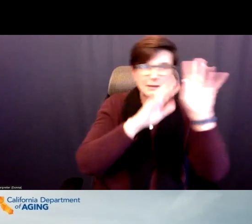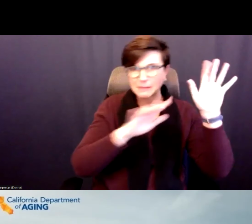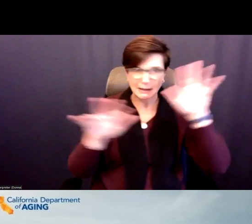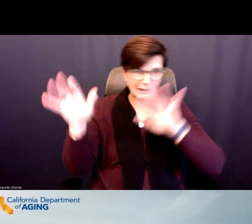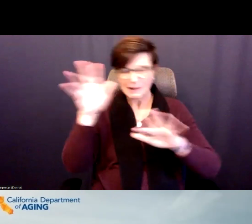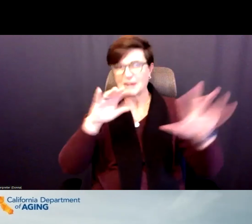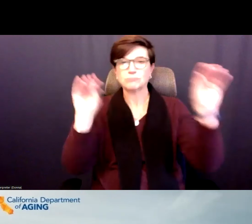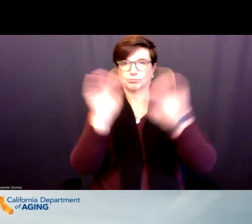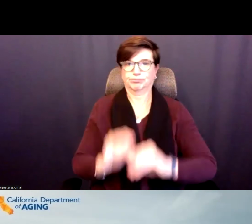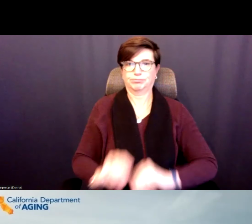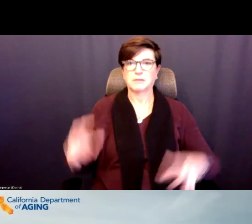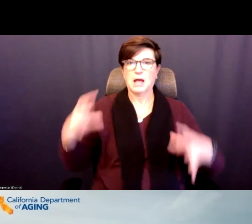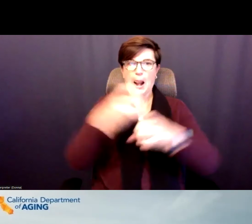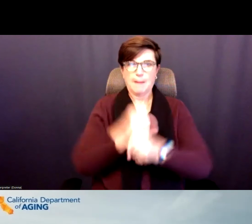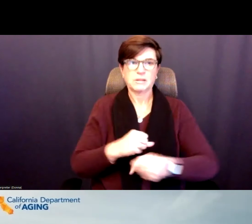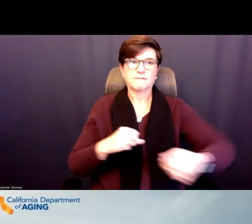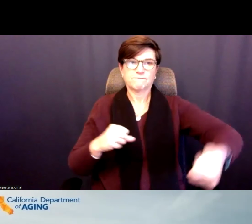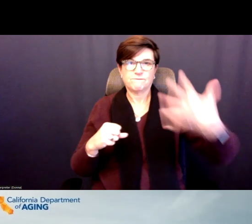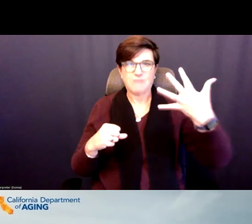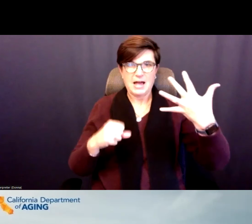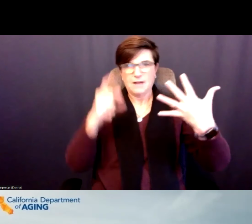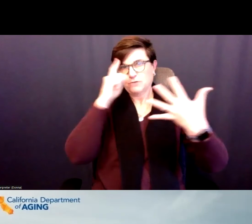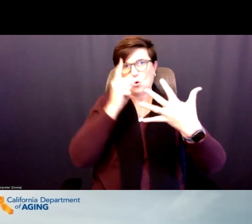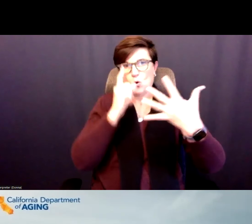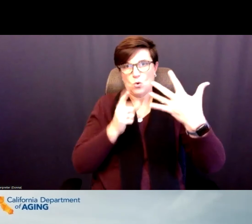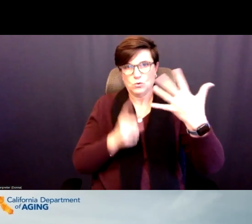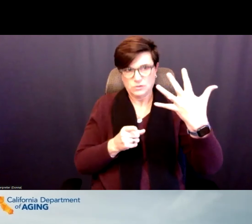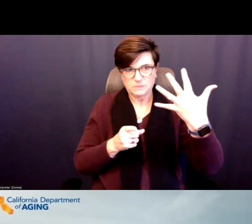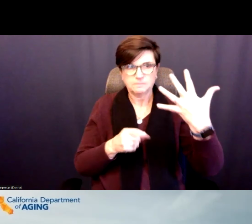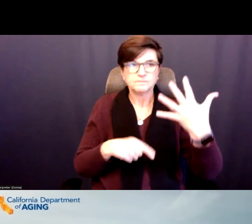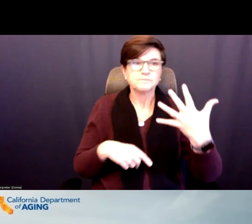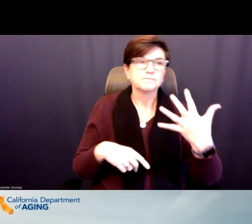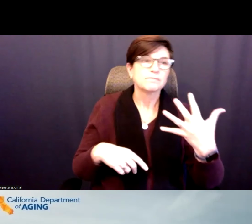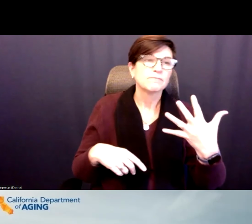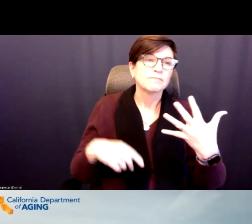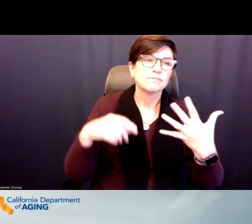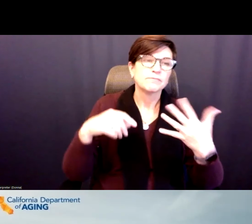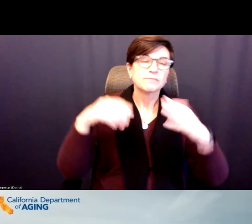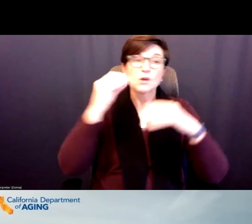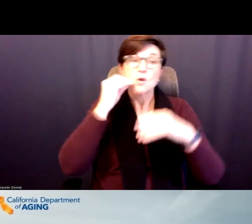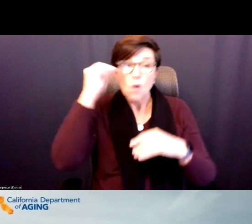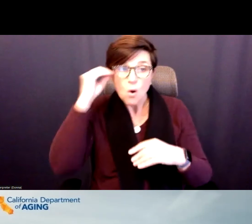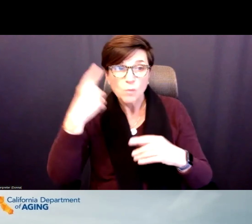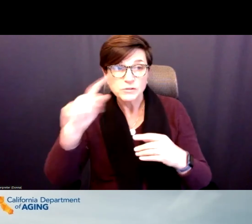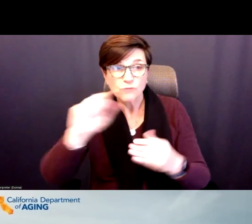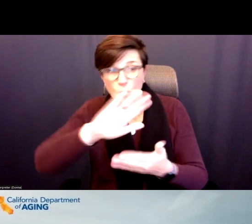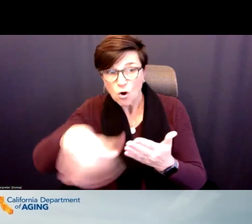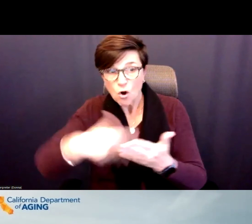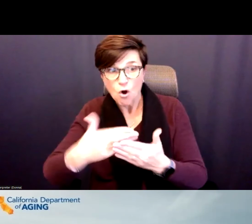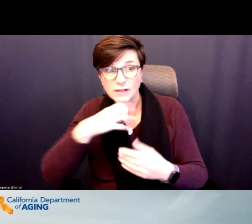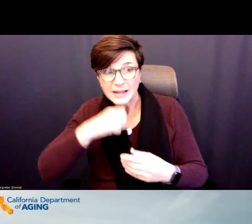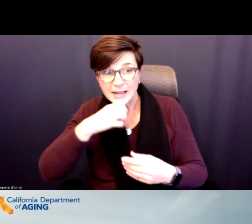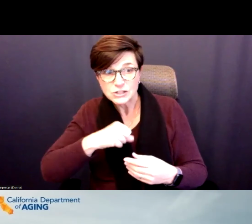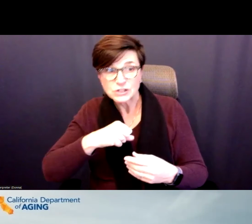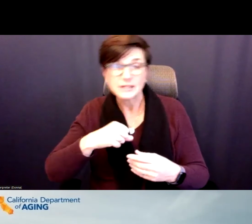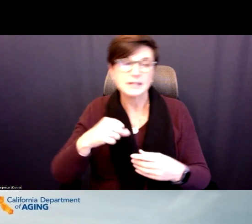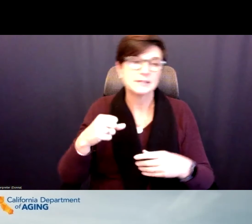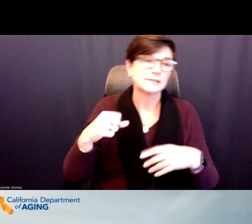and stages. That also includes not just housing, but accessible transportation and